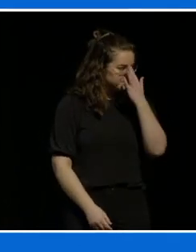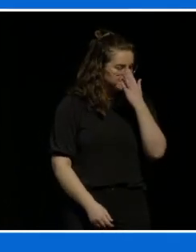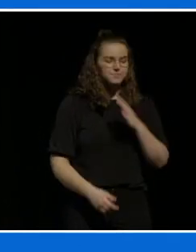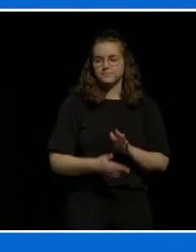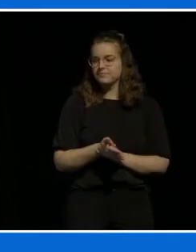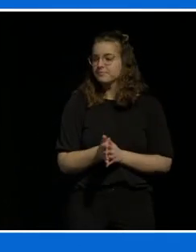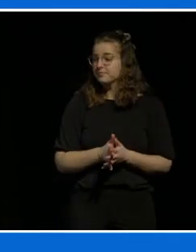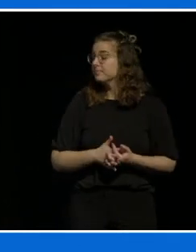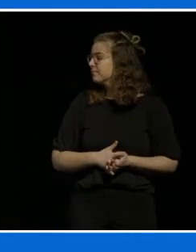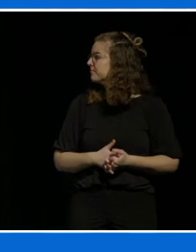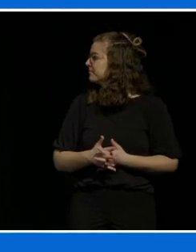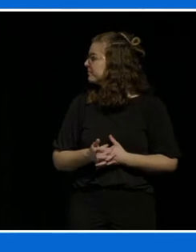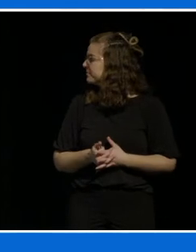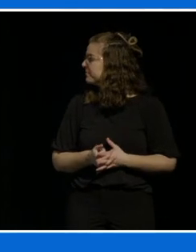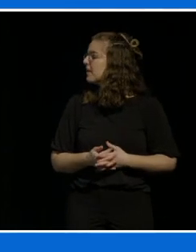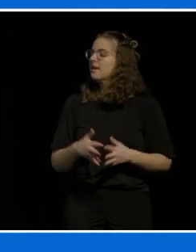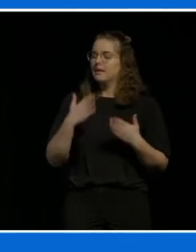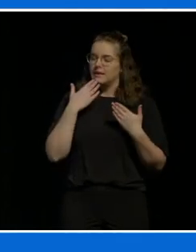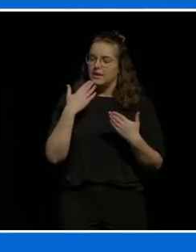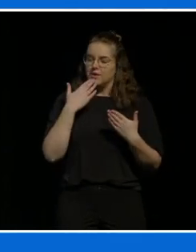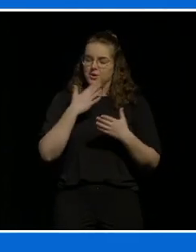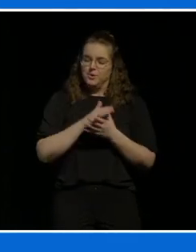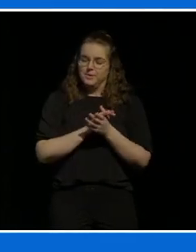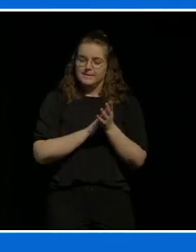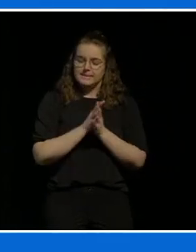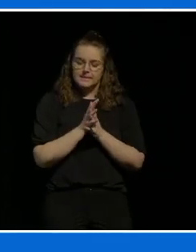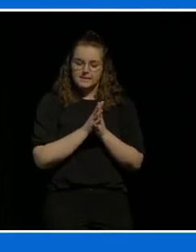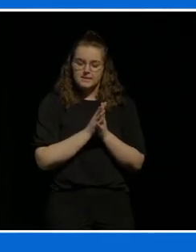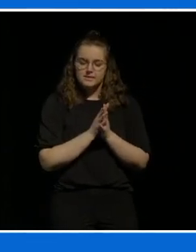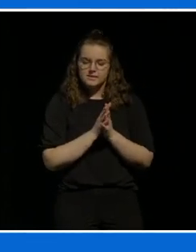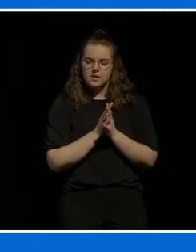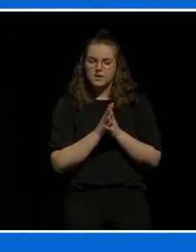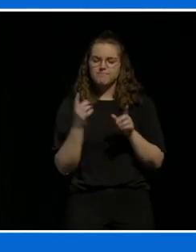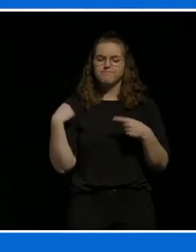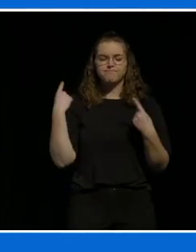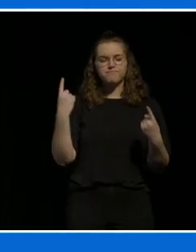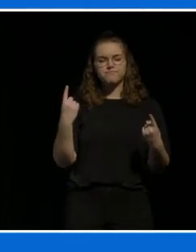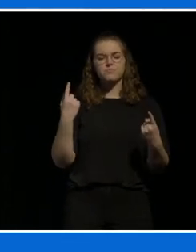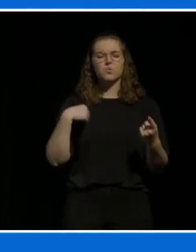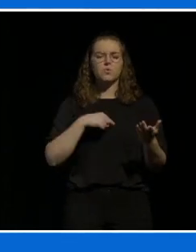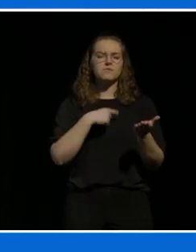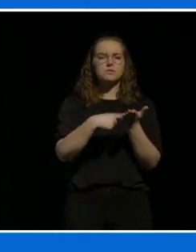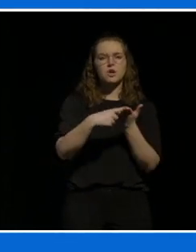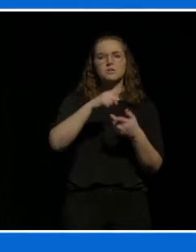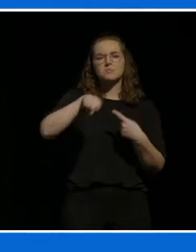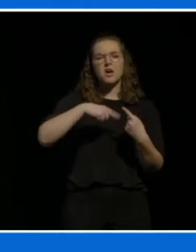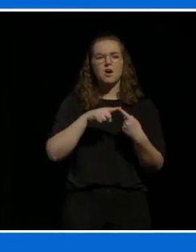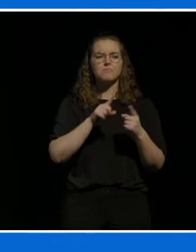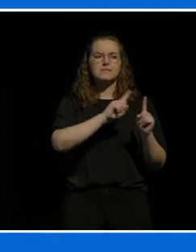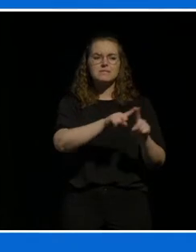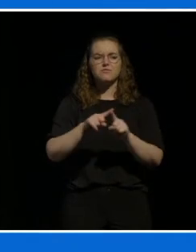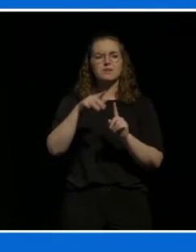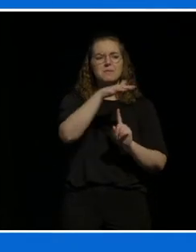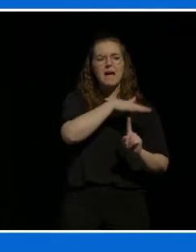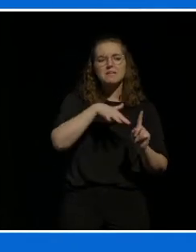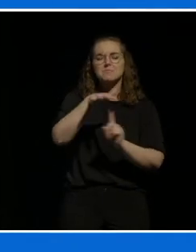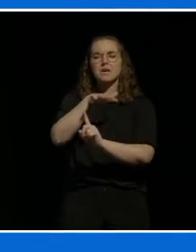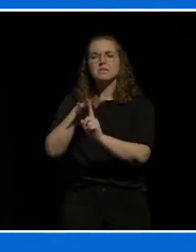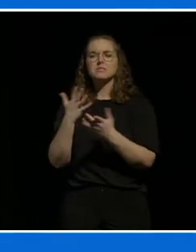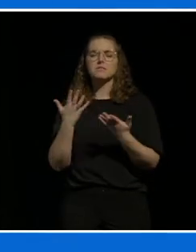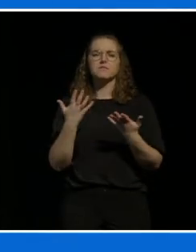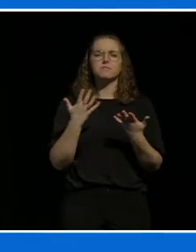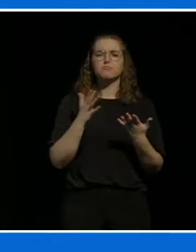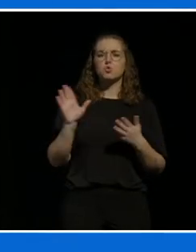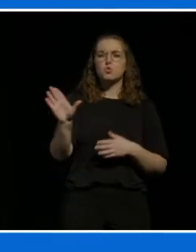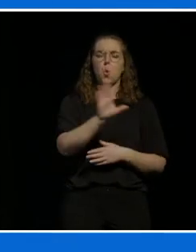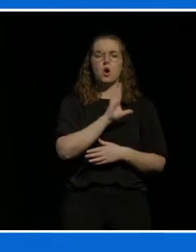Thank you. And so we've kind of talked about different aspects of creating your presence online and taking action. So we talked about youth voices, we